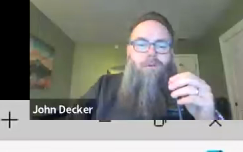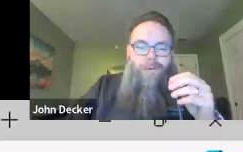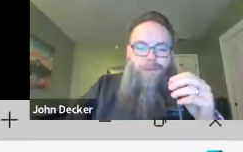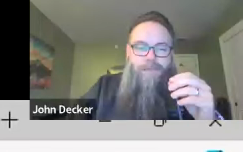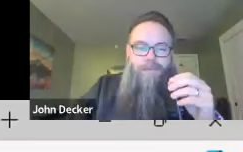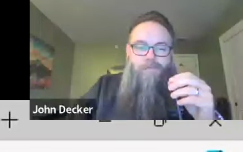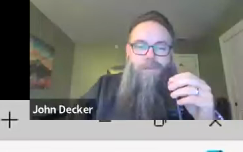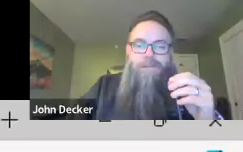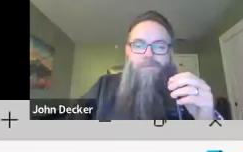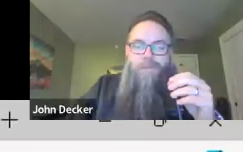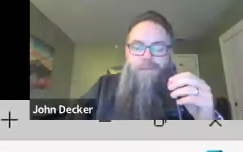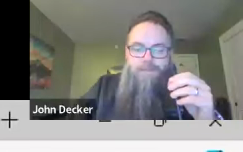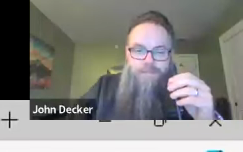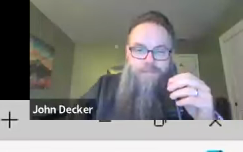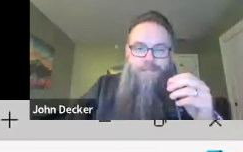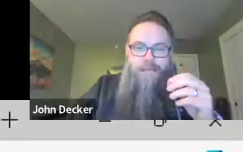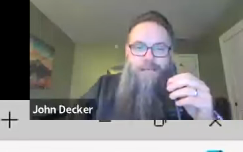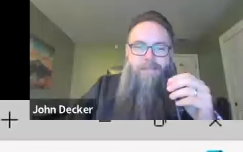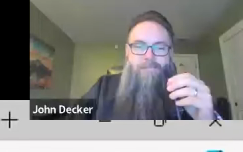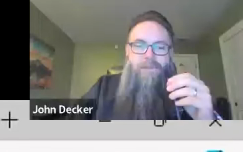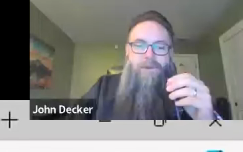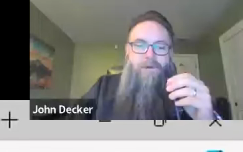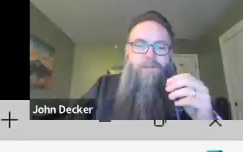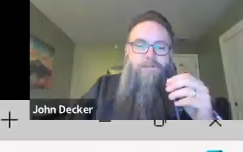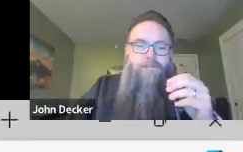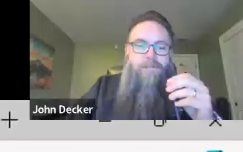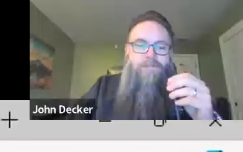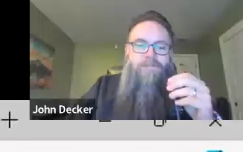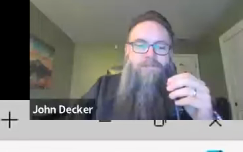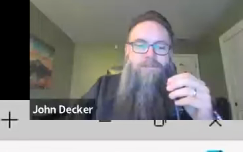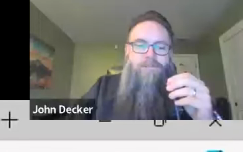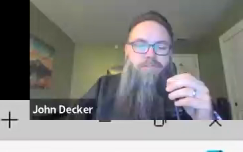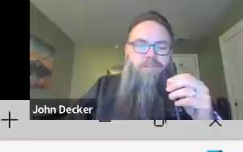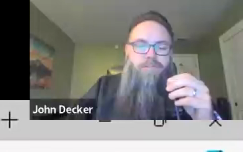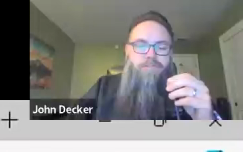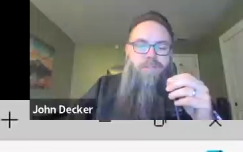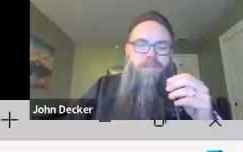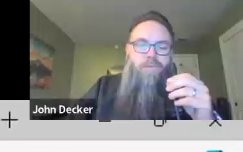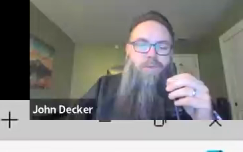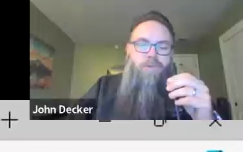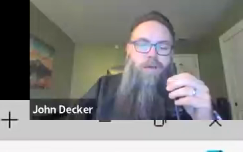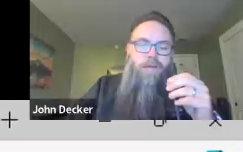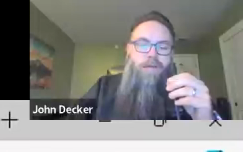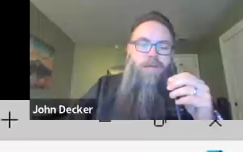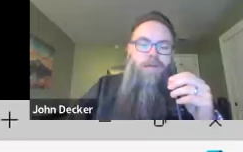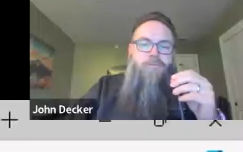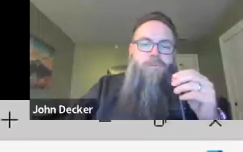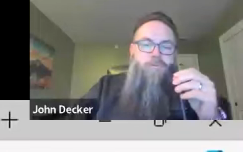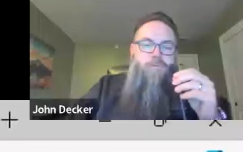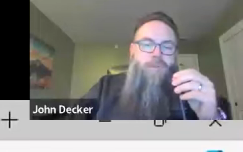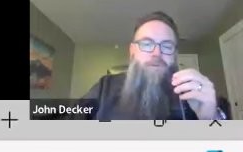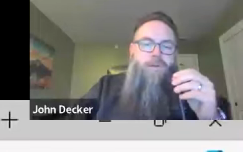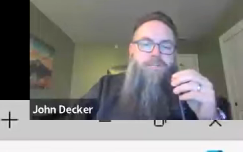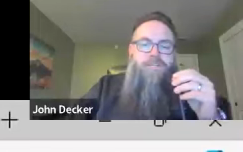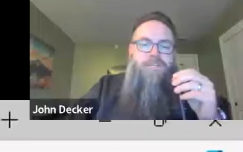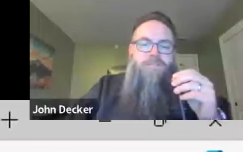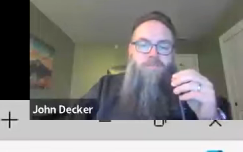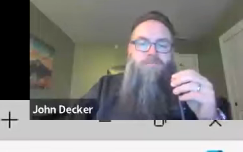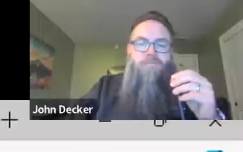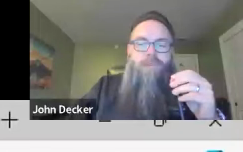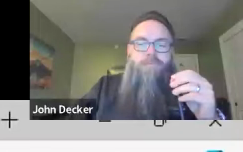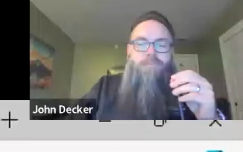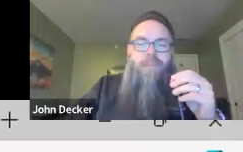going away. We're not really interested in that. If we know that there's going to be new service codes effective January 1, we really want to